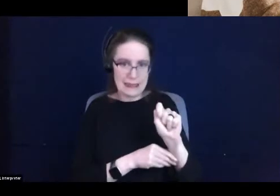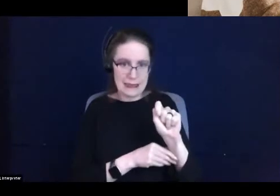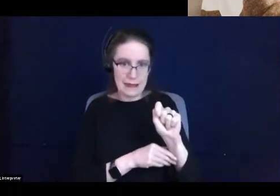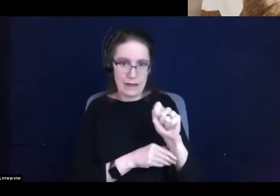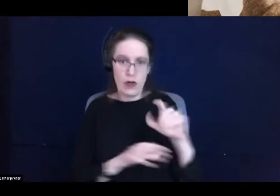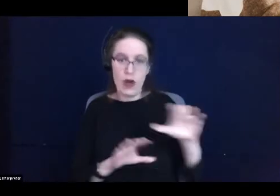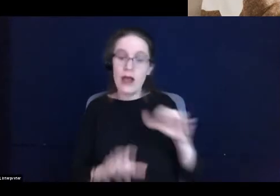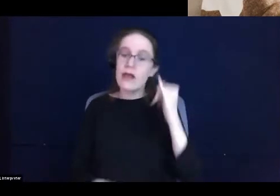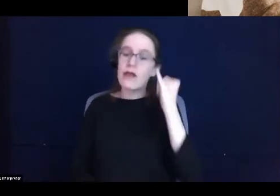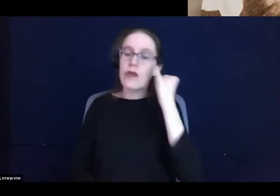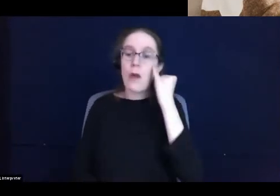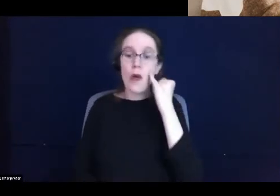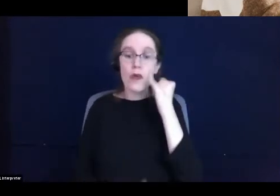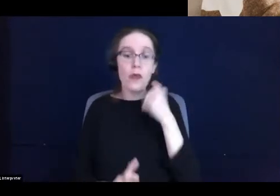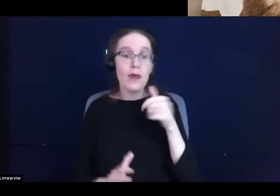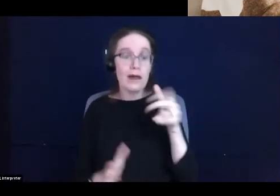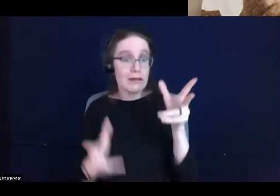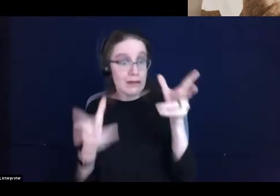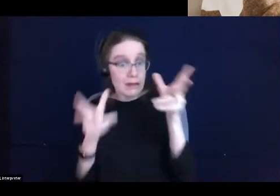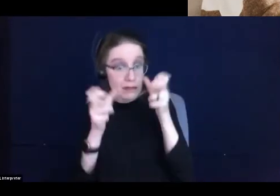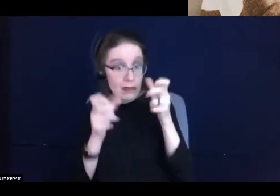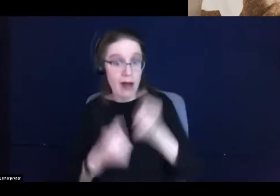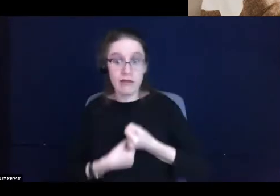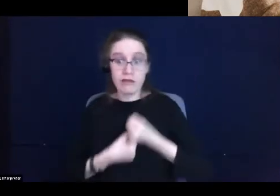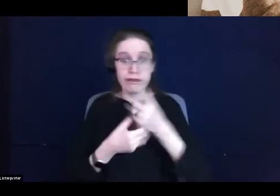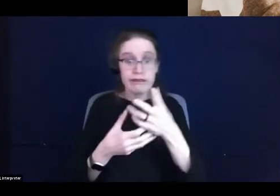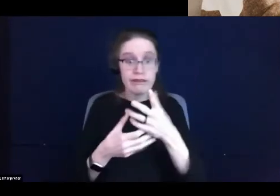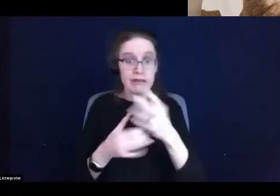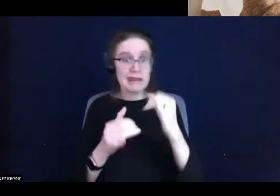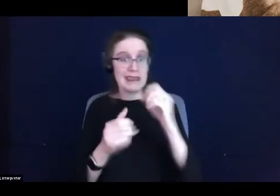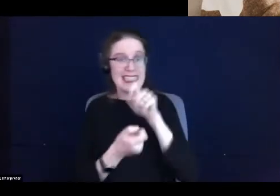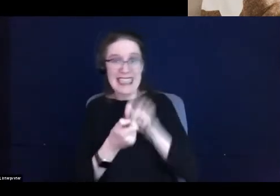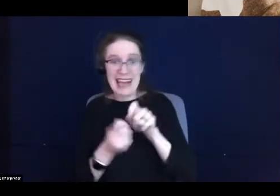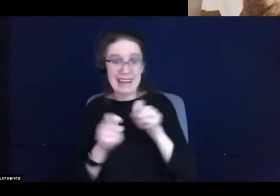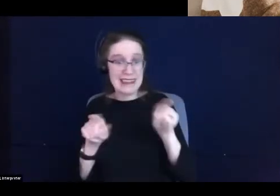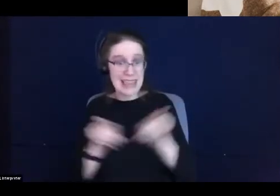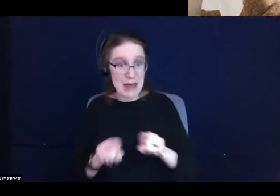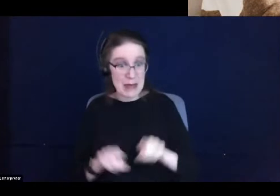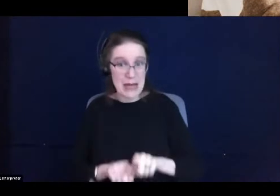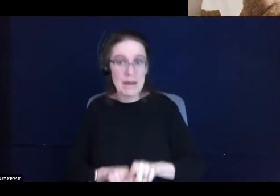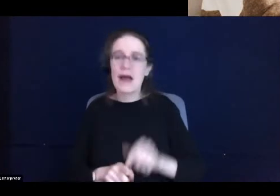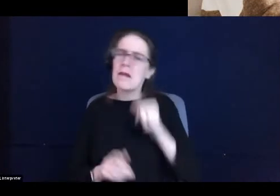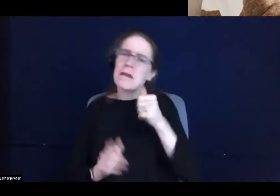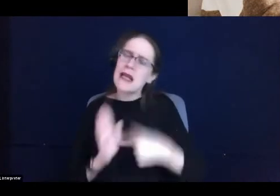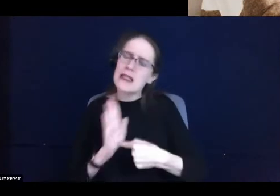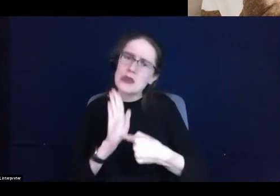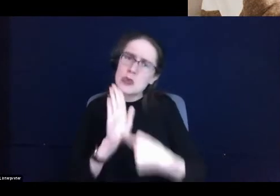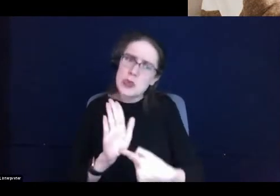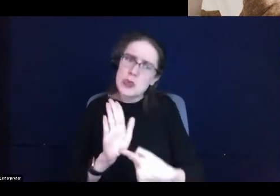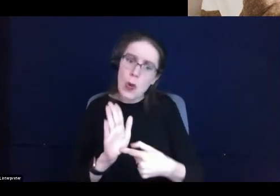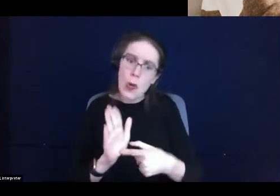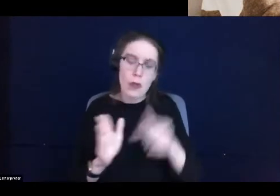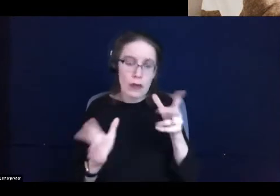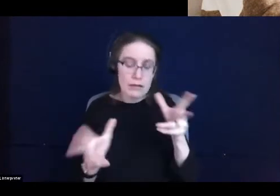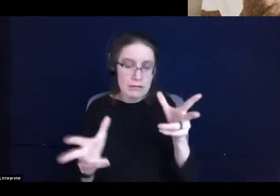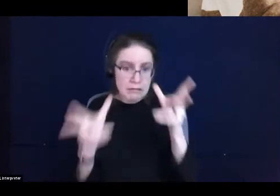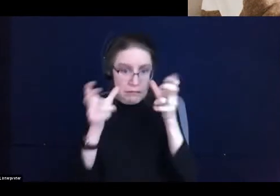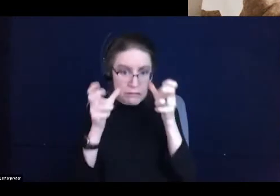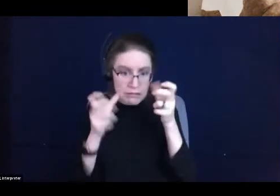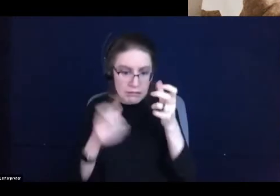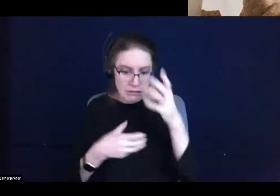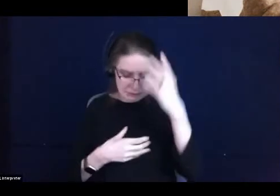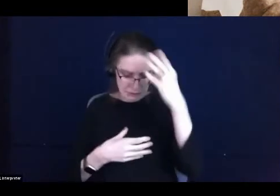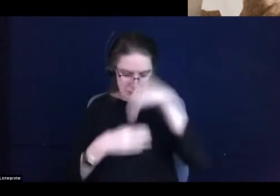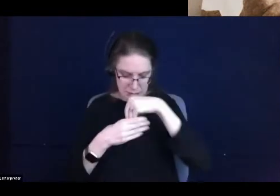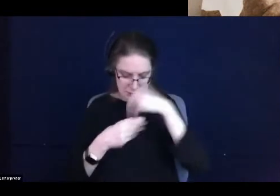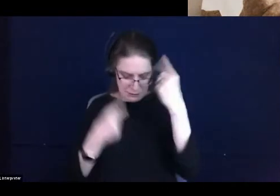survivor is saying to them, that doesn't show that we're listening or processing what the survivor is telling us. It just shows that we're able